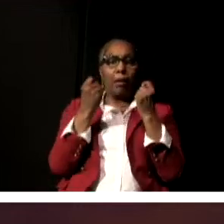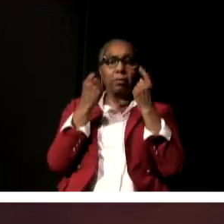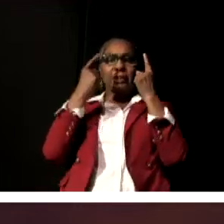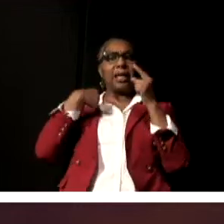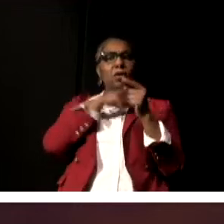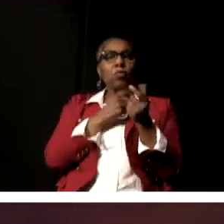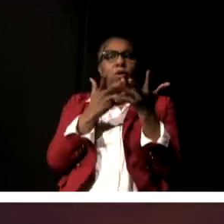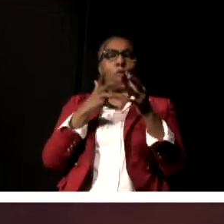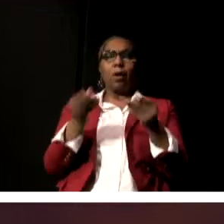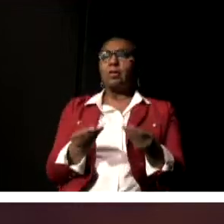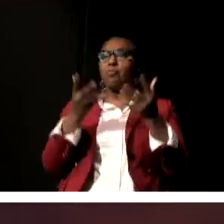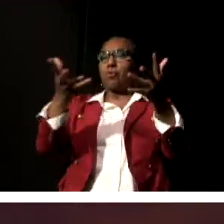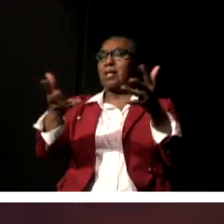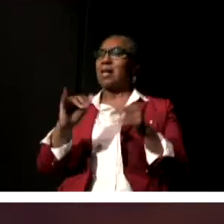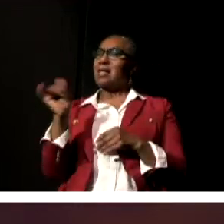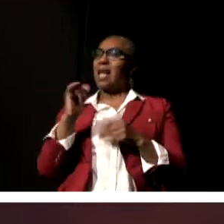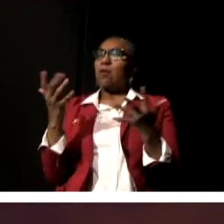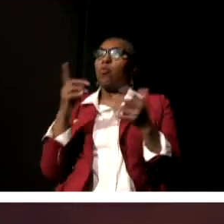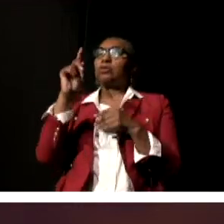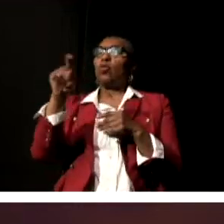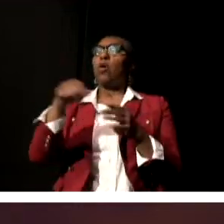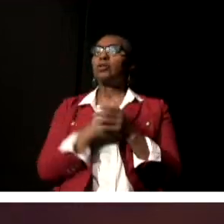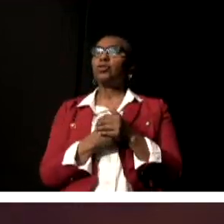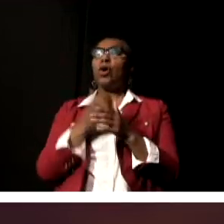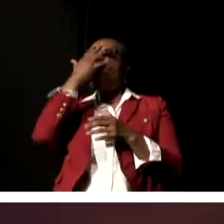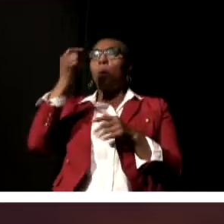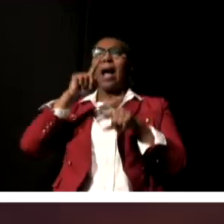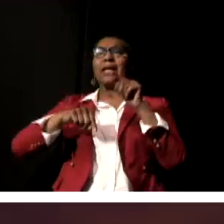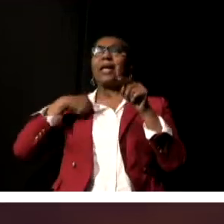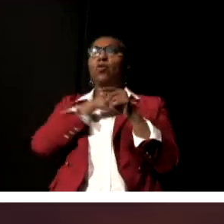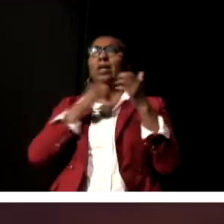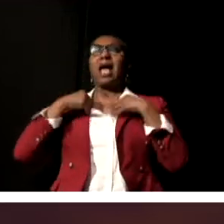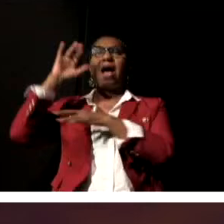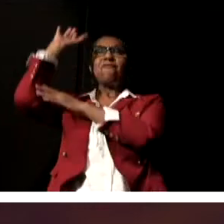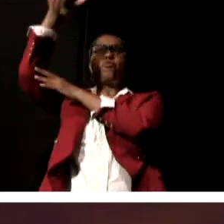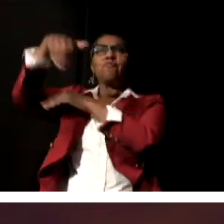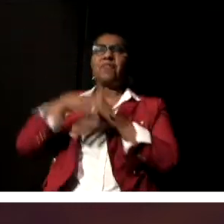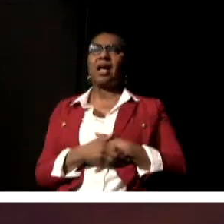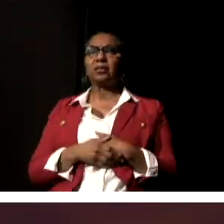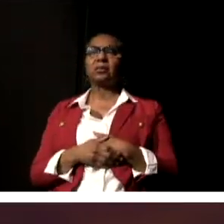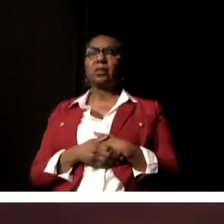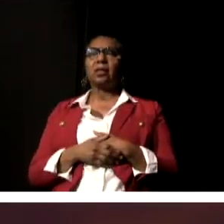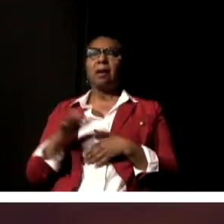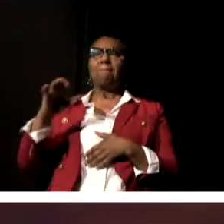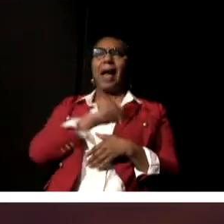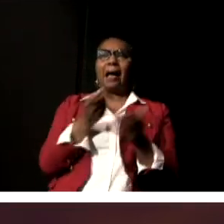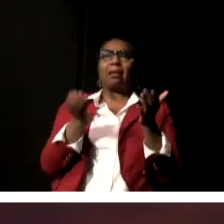want to bring some things back. Like, what's the question? Why can't we have Hoop Fest back, right?